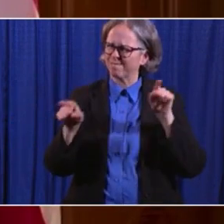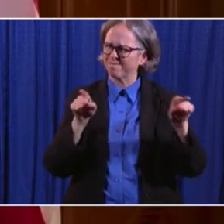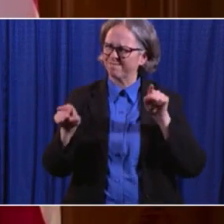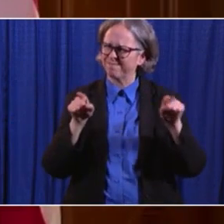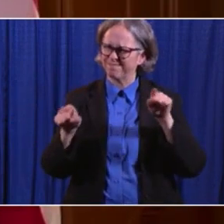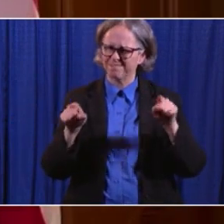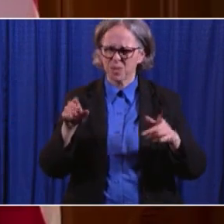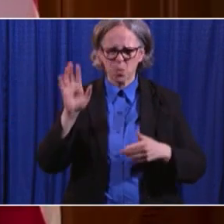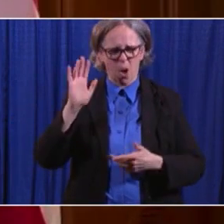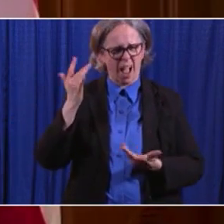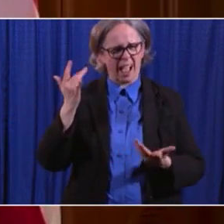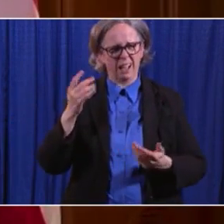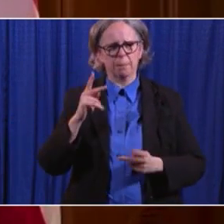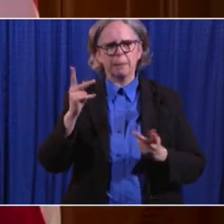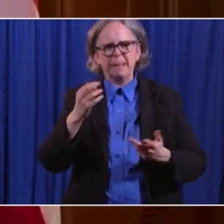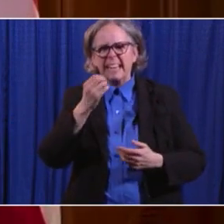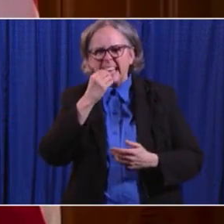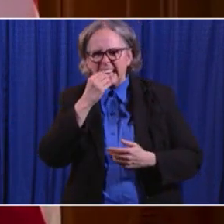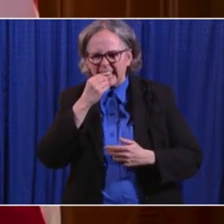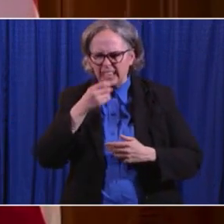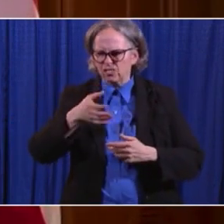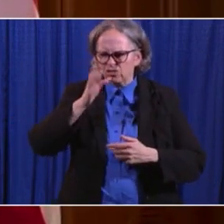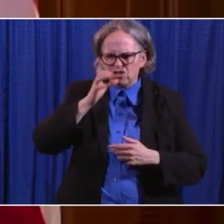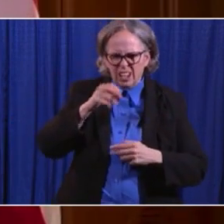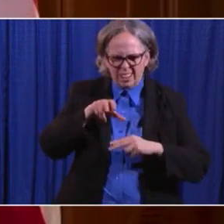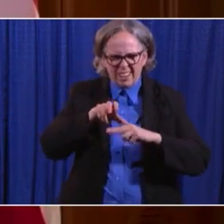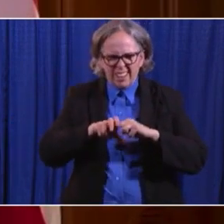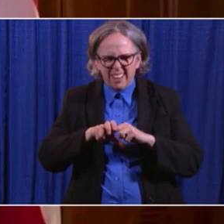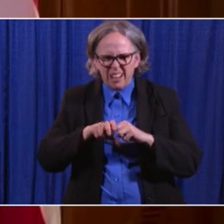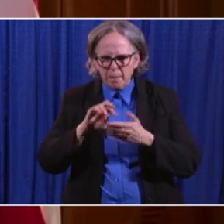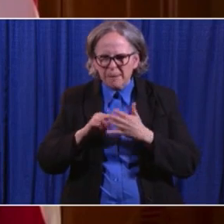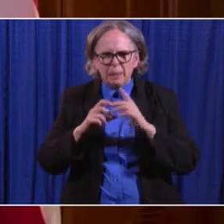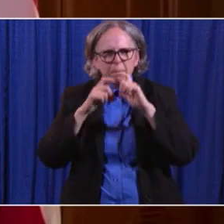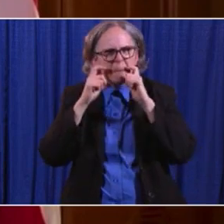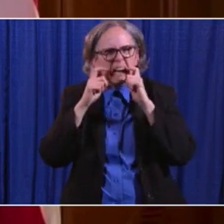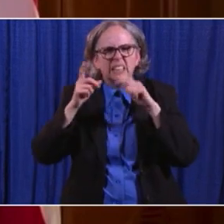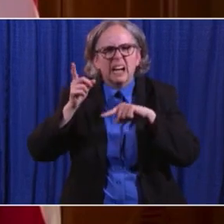not have masks on. It's the fundamental difference. If you walk into,